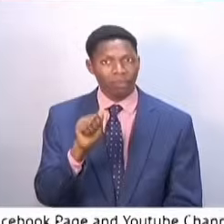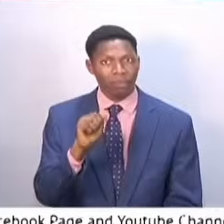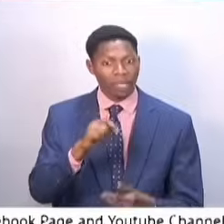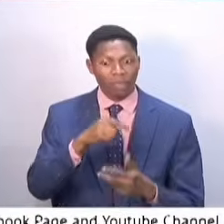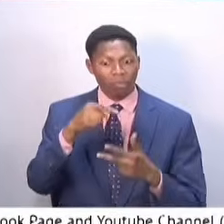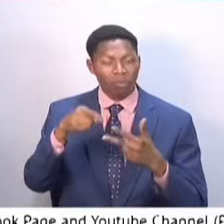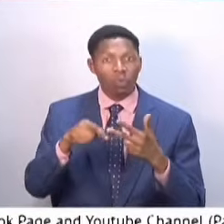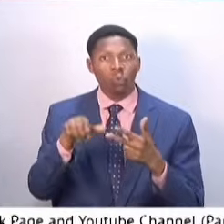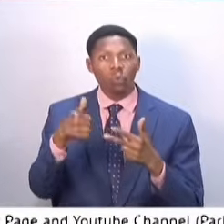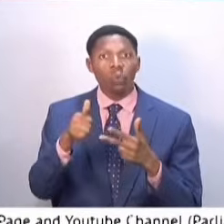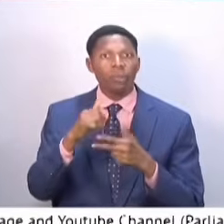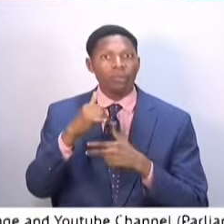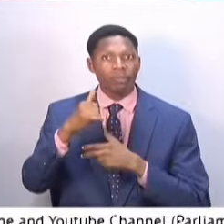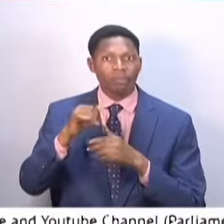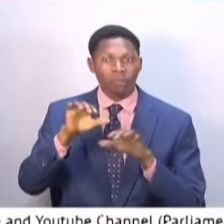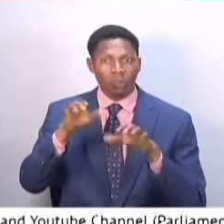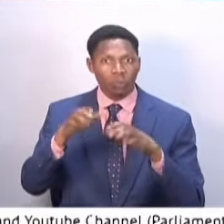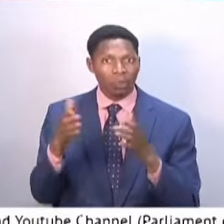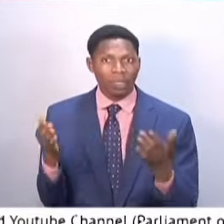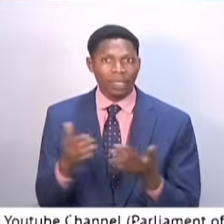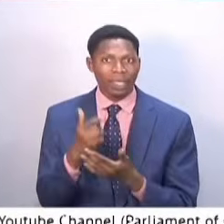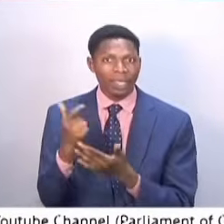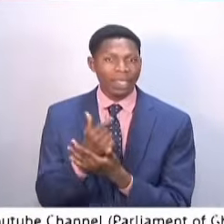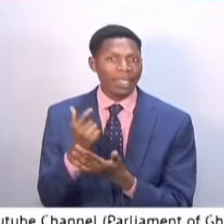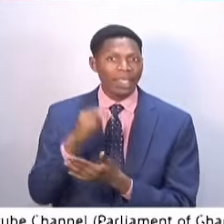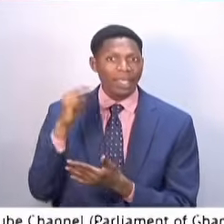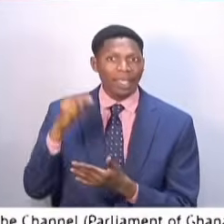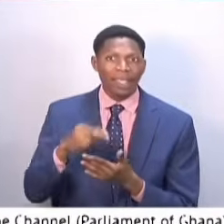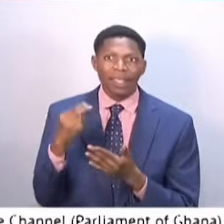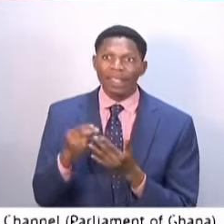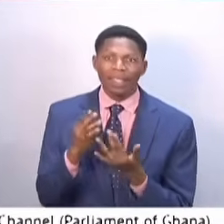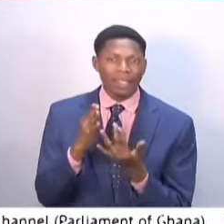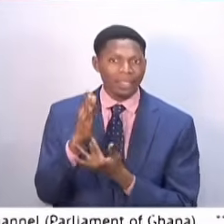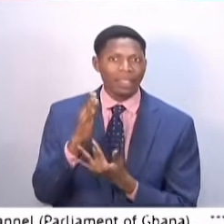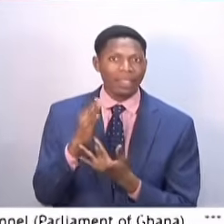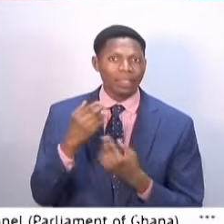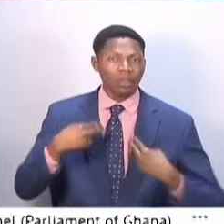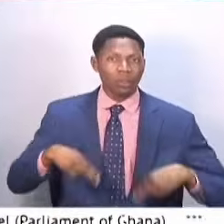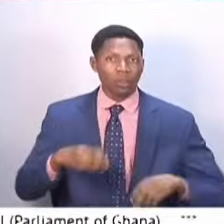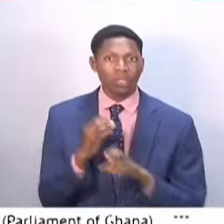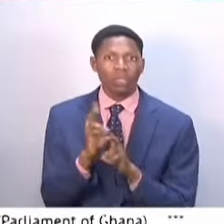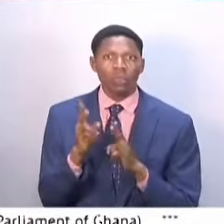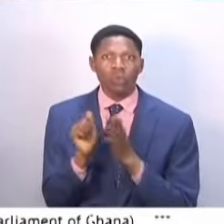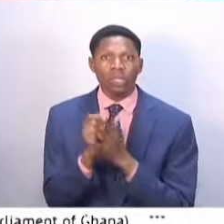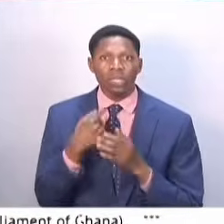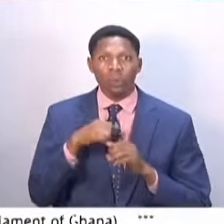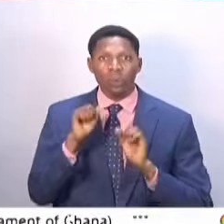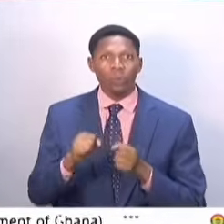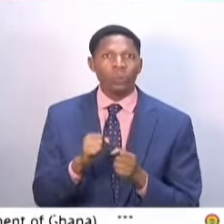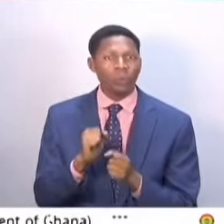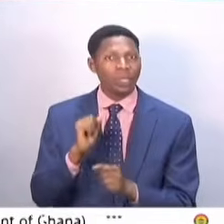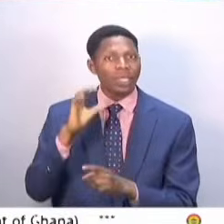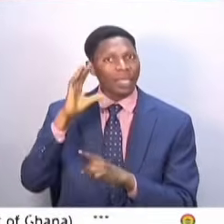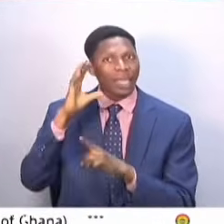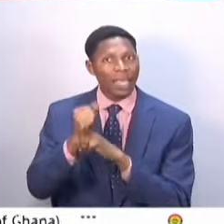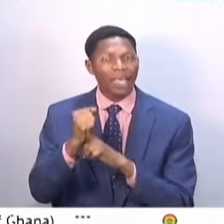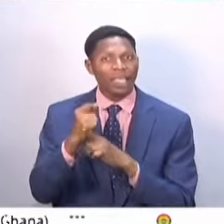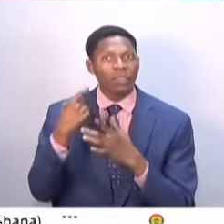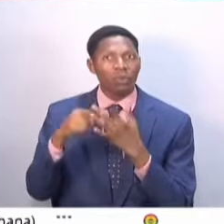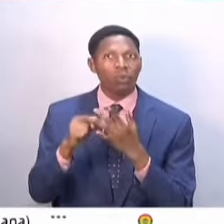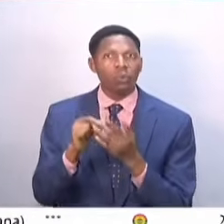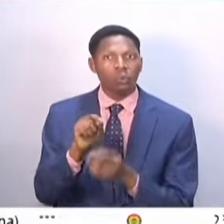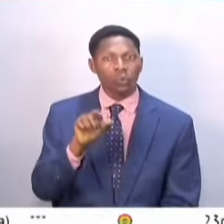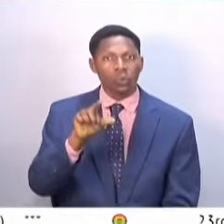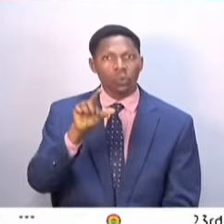every community in Ghana deserve accessible and quality health care so that we can achieve the